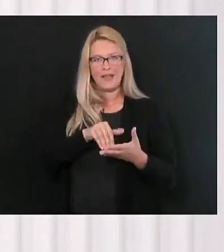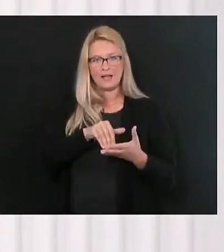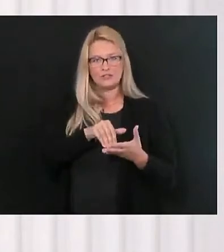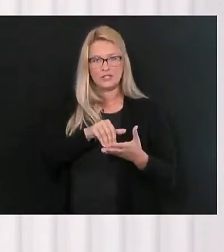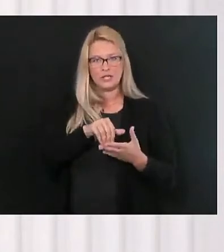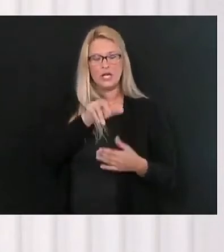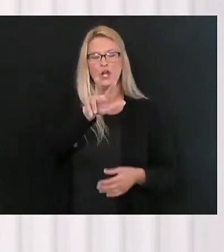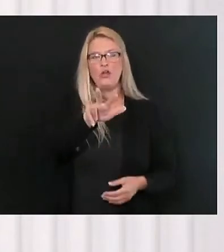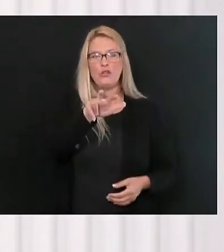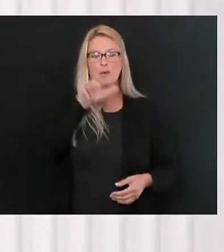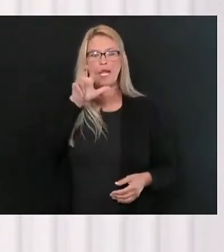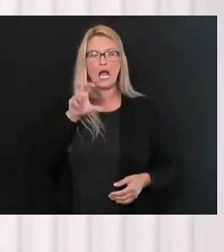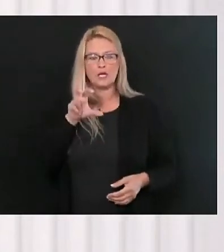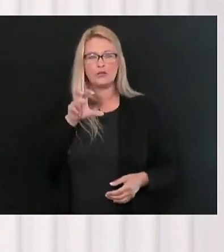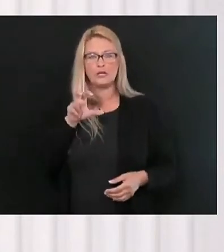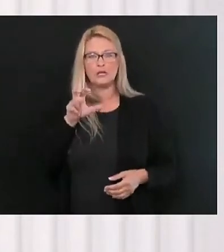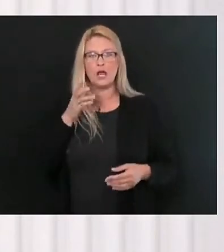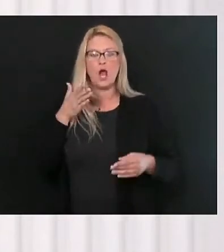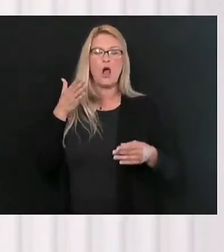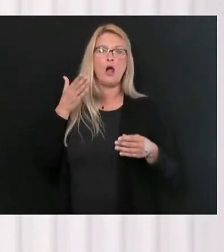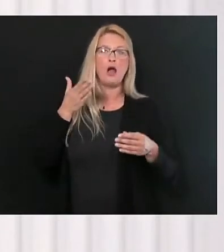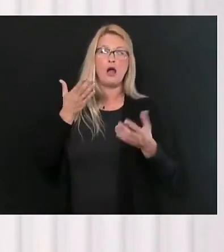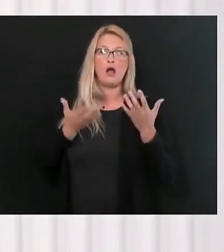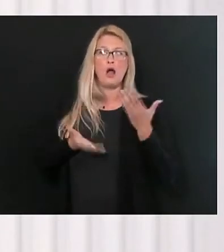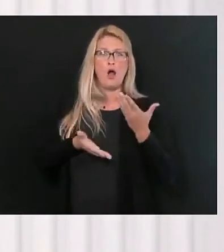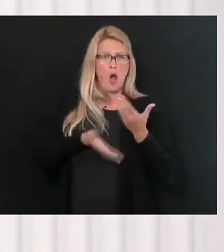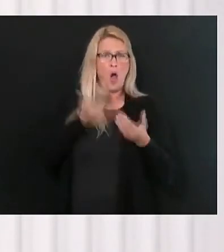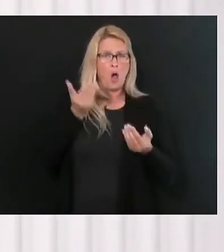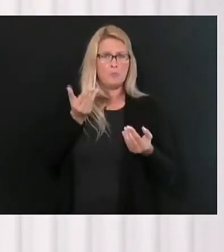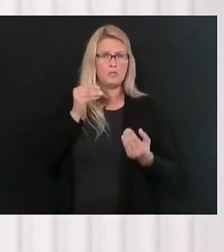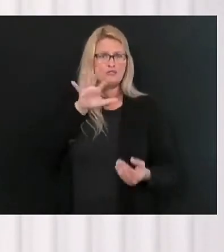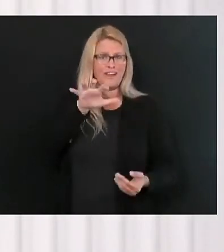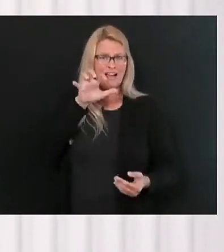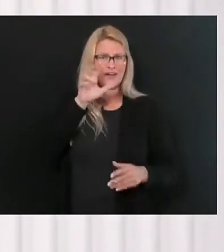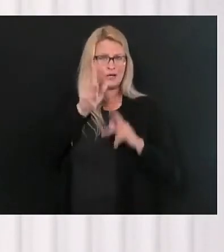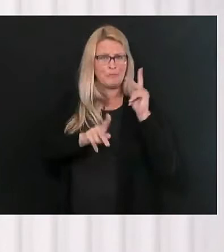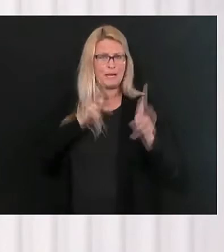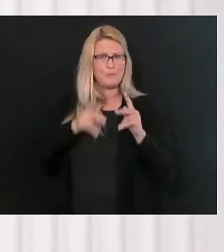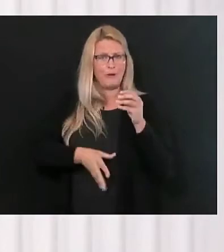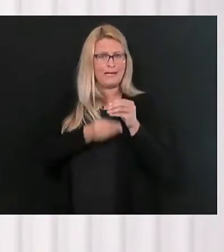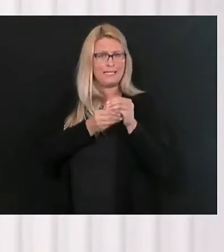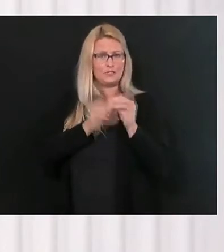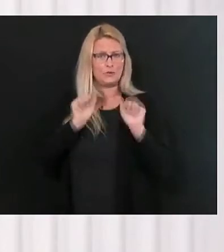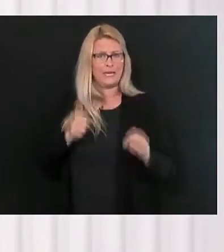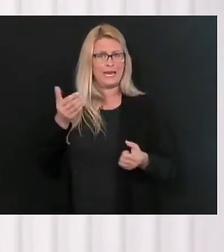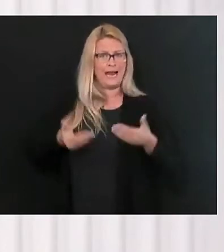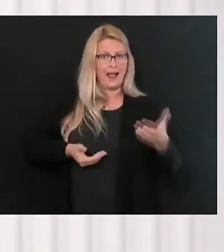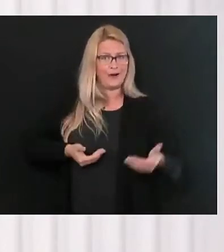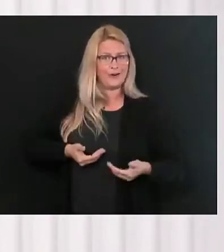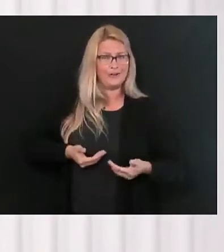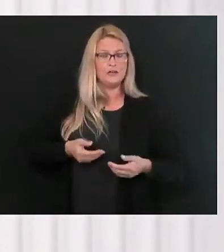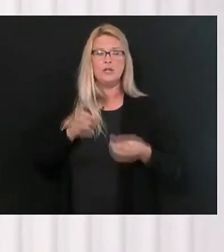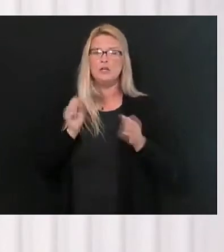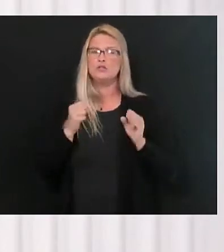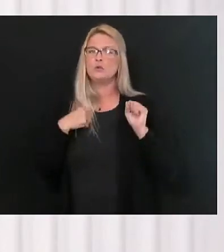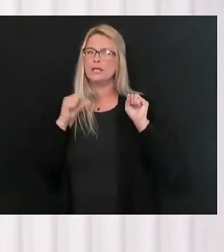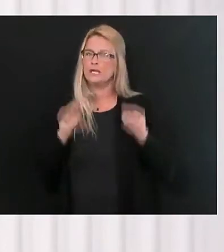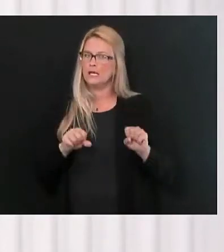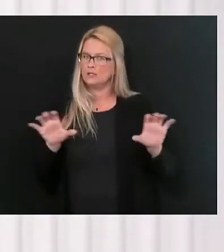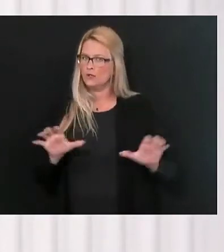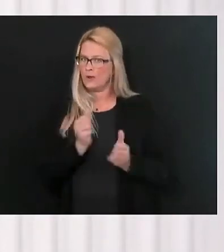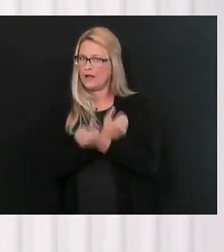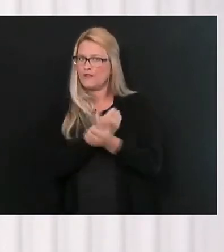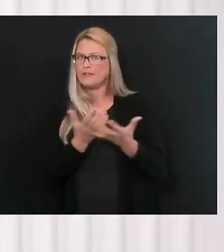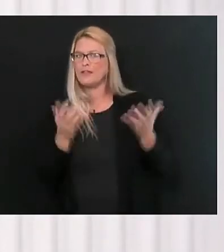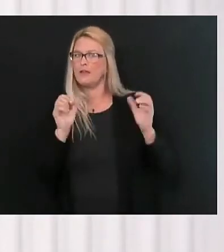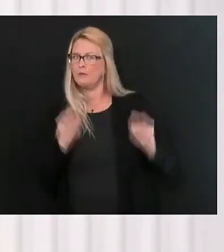That's almost 500 additional people we can hire. But we're going to do everything we can to keep pushing to get